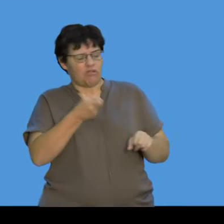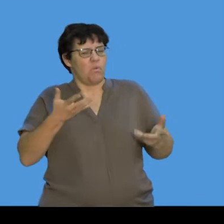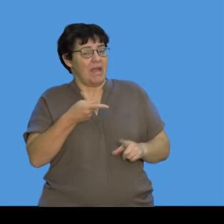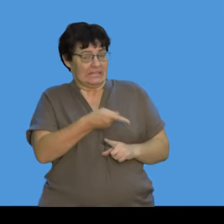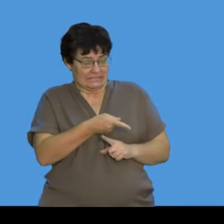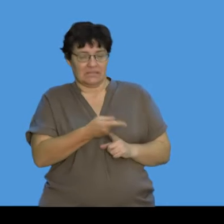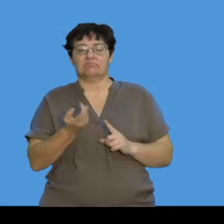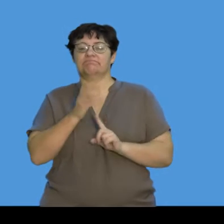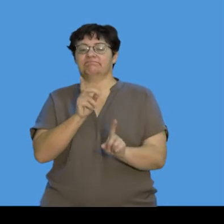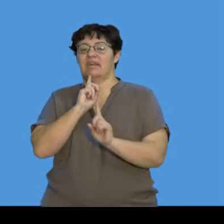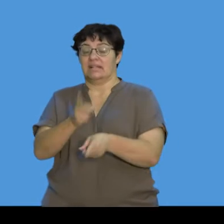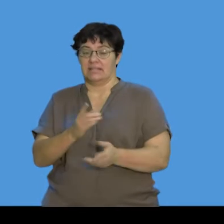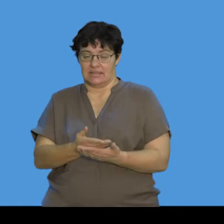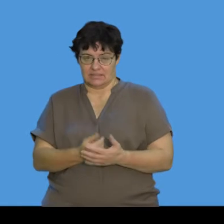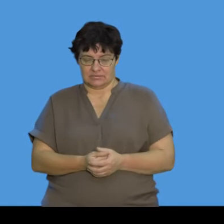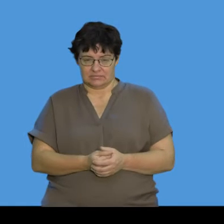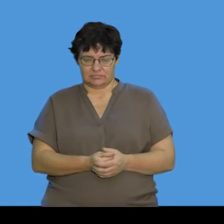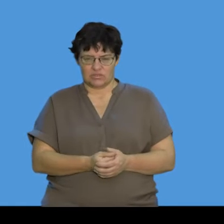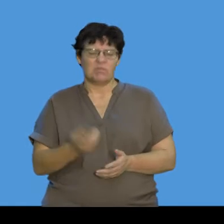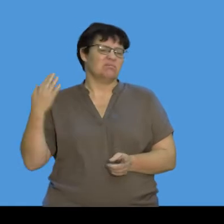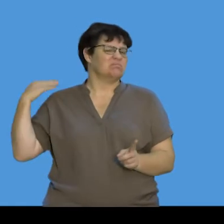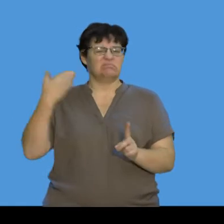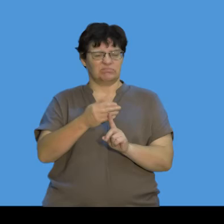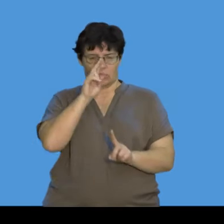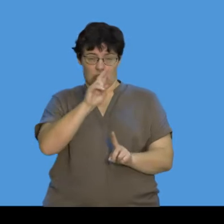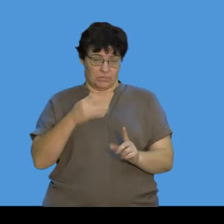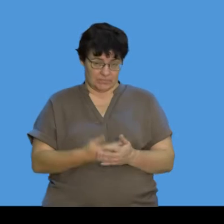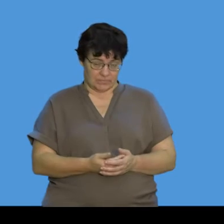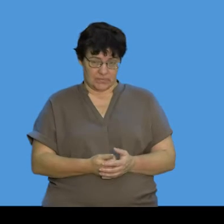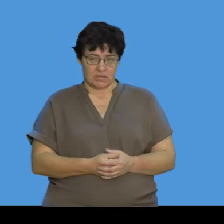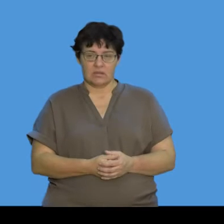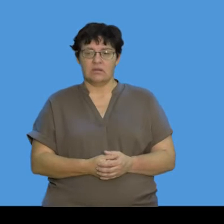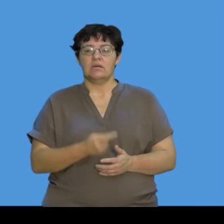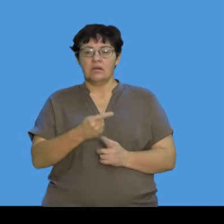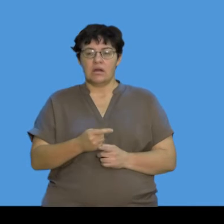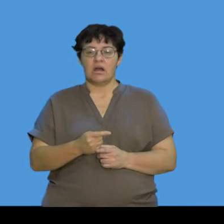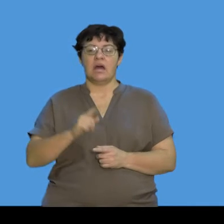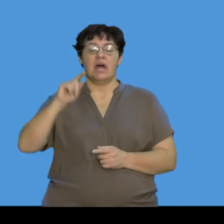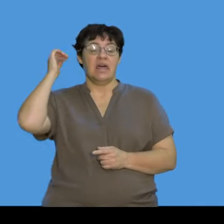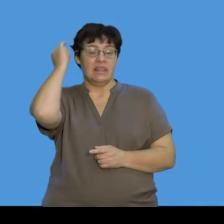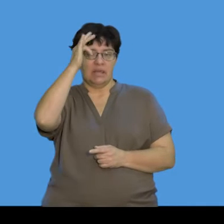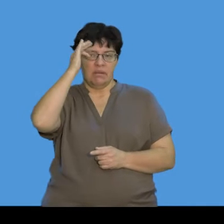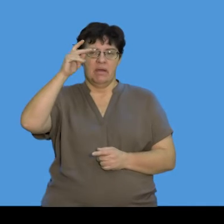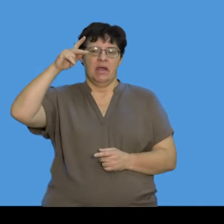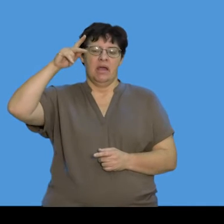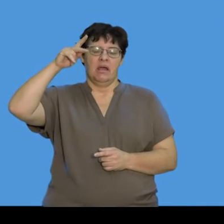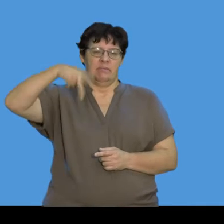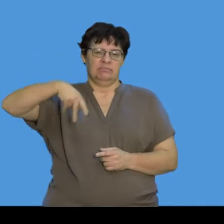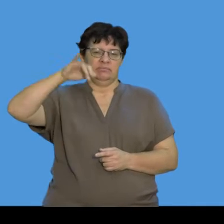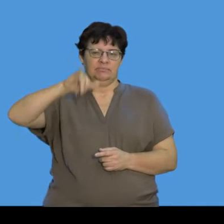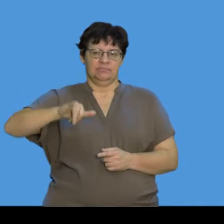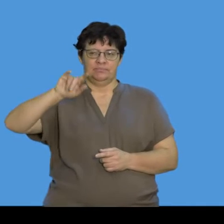here, this is still our mind map of what we've been looking at so far. Now, the Theorem of Pythagoras, you know that